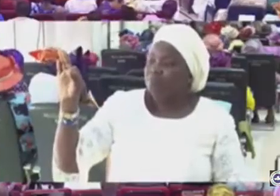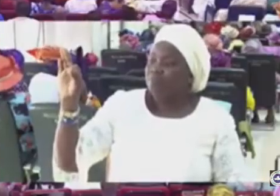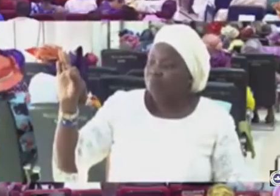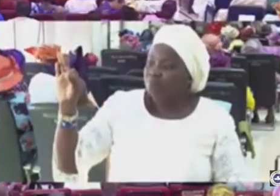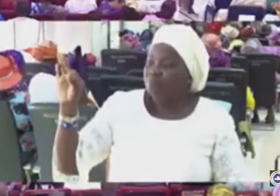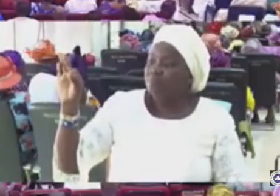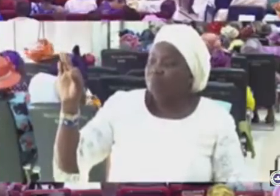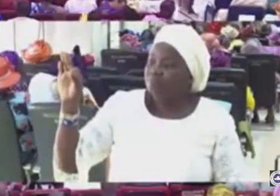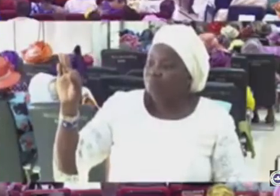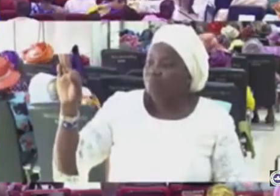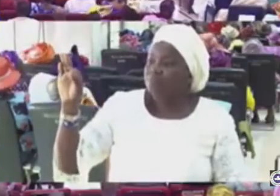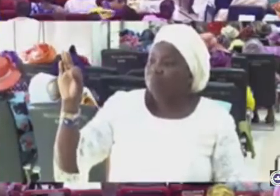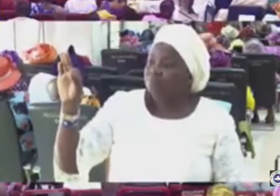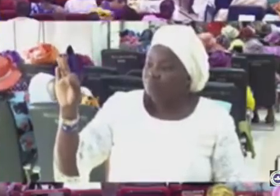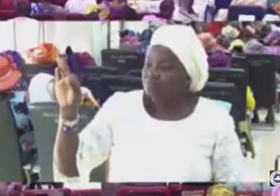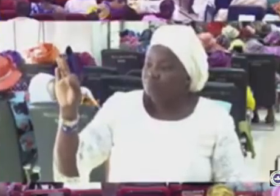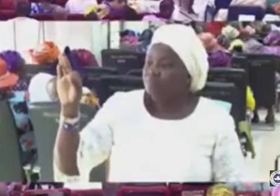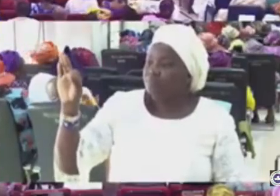Hurry up.